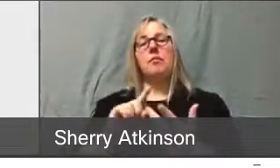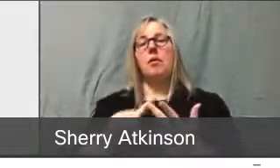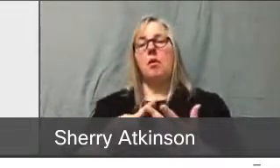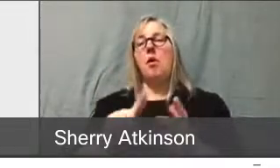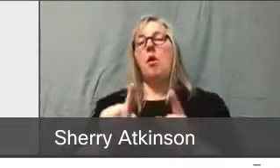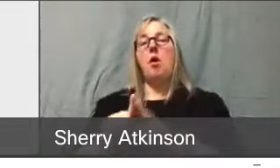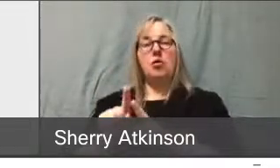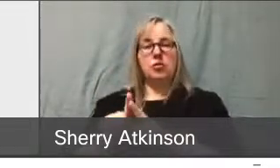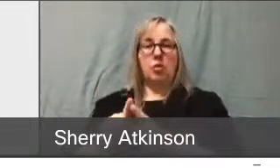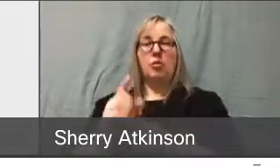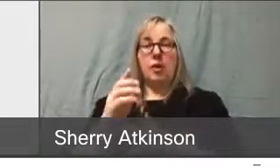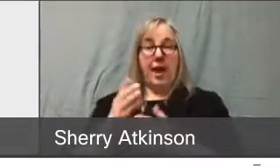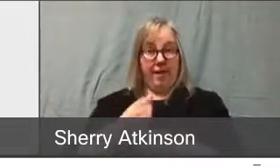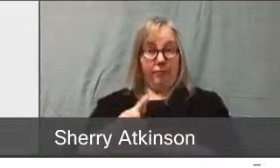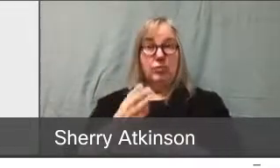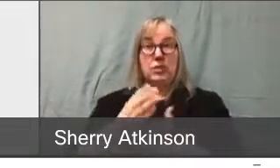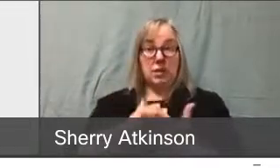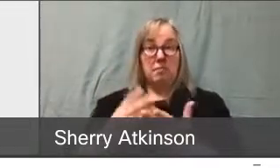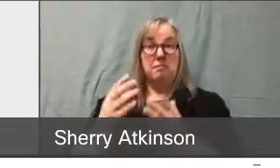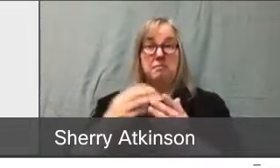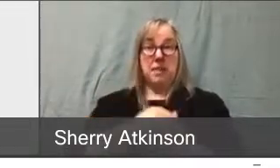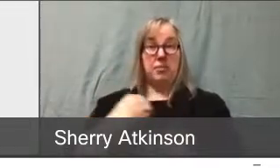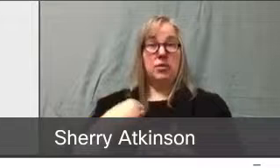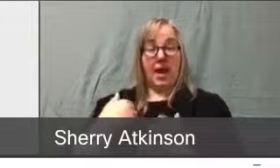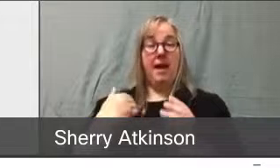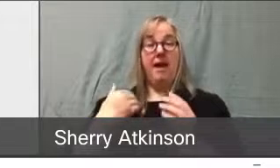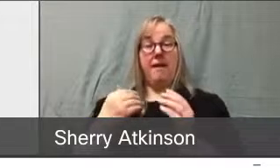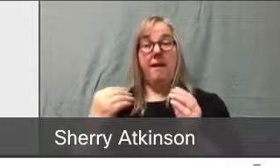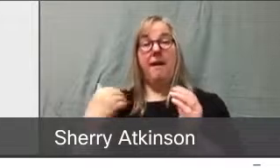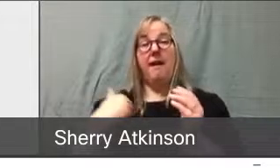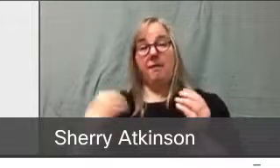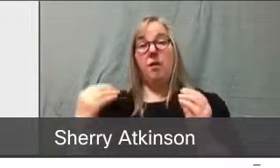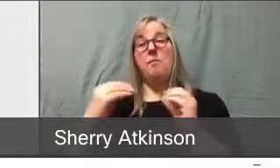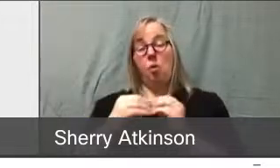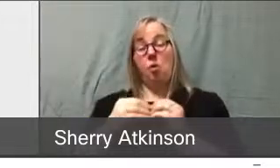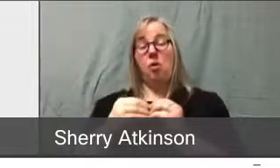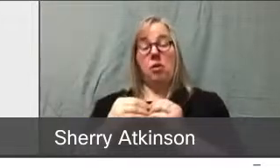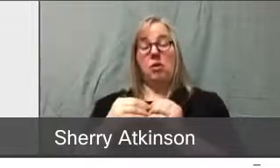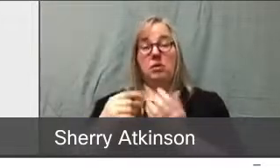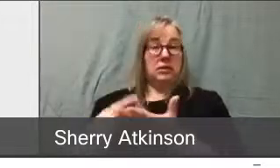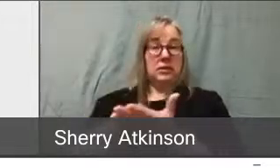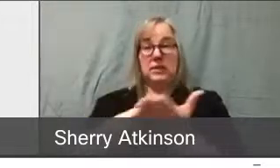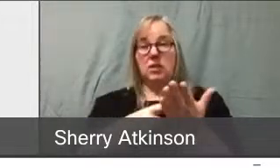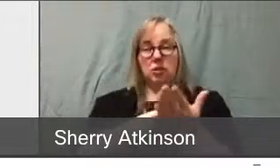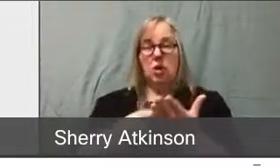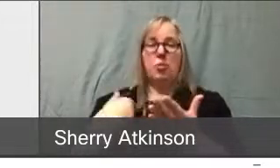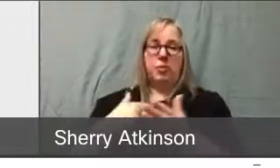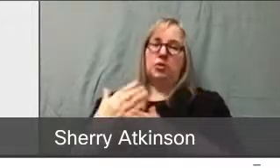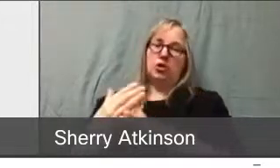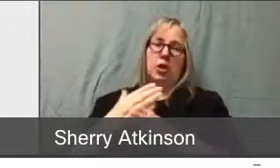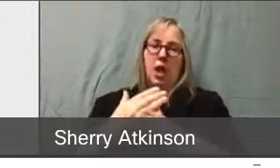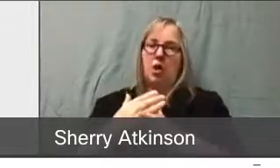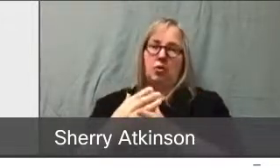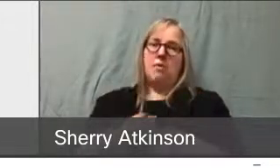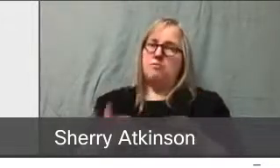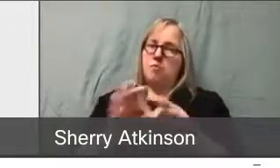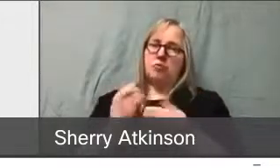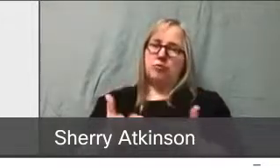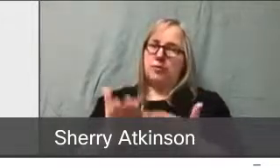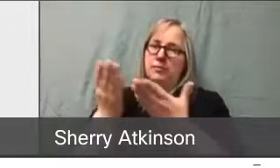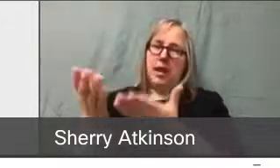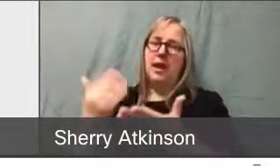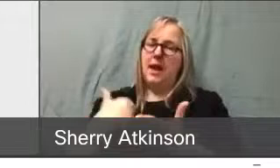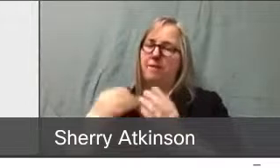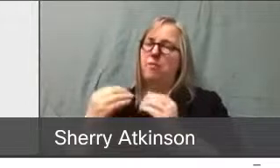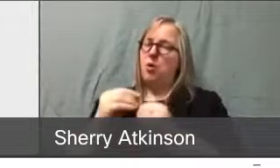further discussion, I just want to make sure share of the key recommendations and have more time to discuss with committee